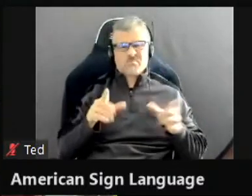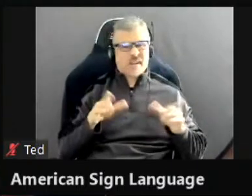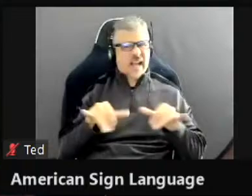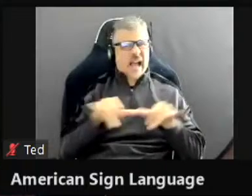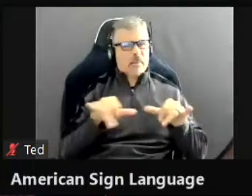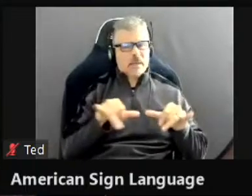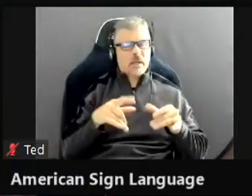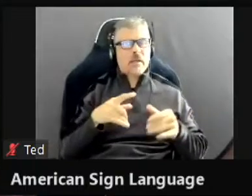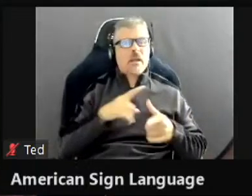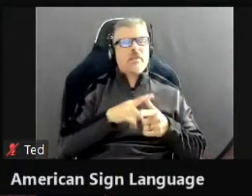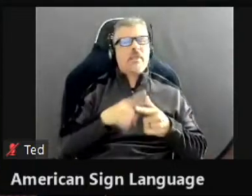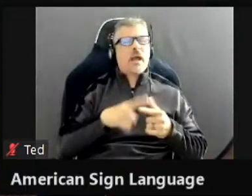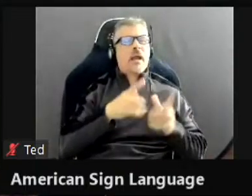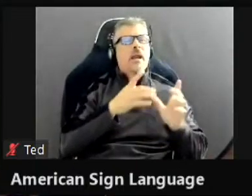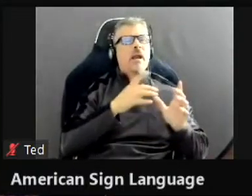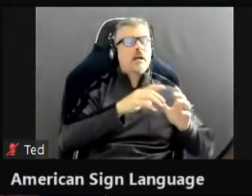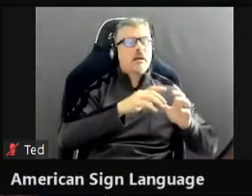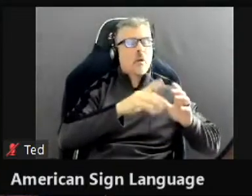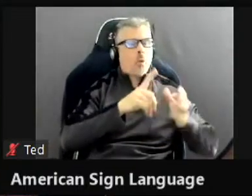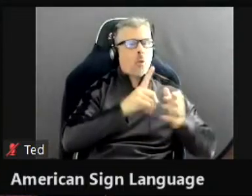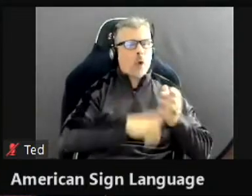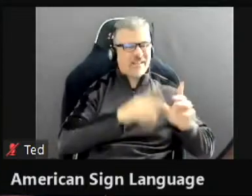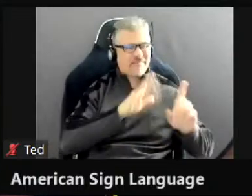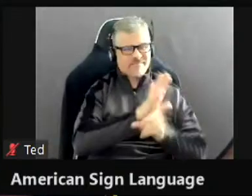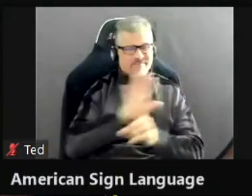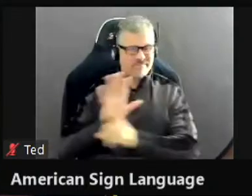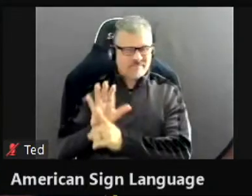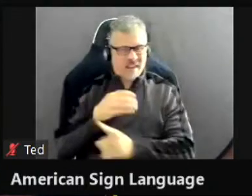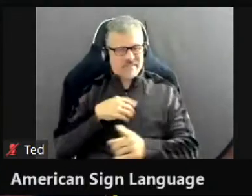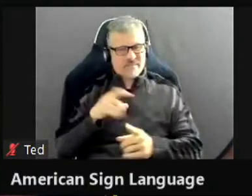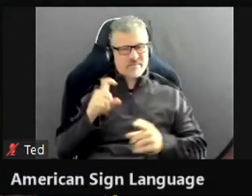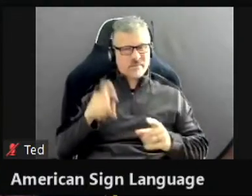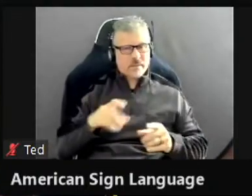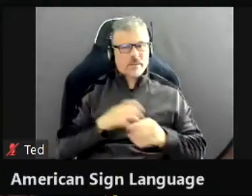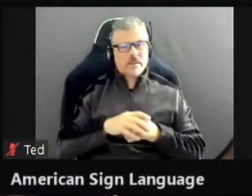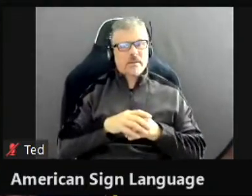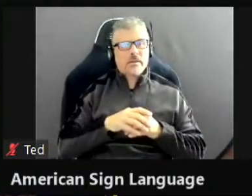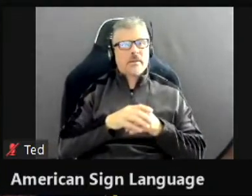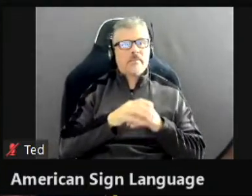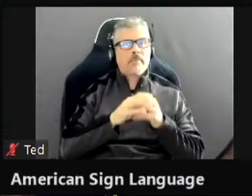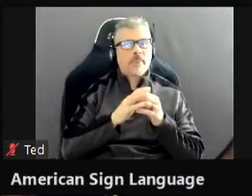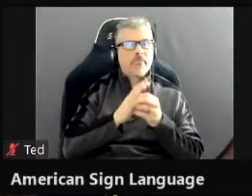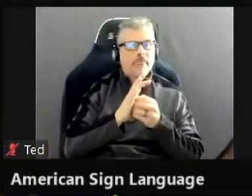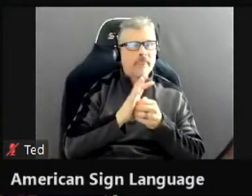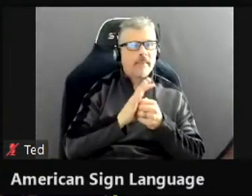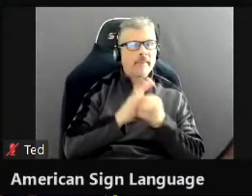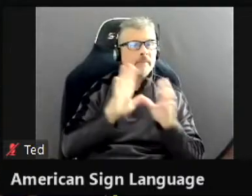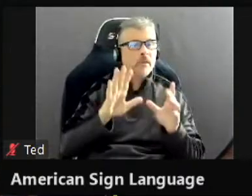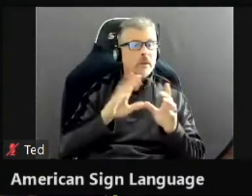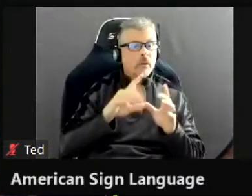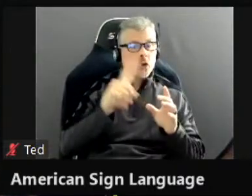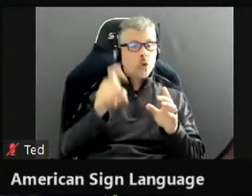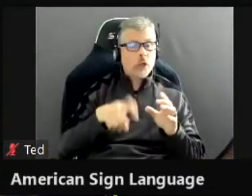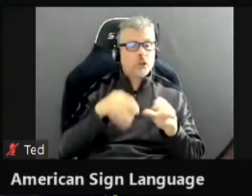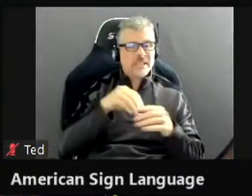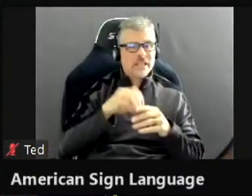groups would need to have. Liz, not to cut across you, but The question is in the chat if someone is not